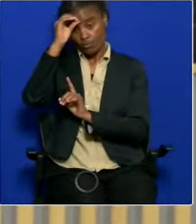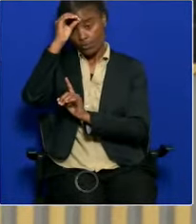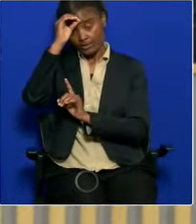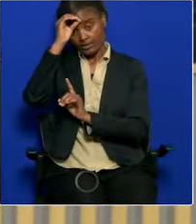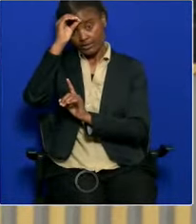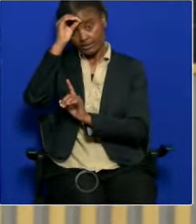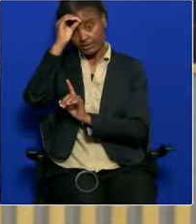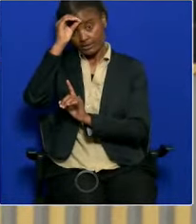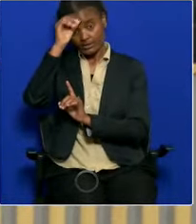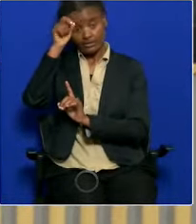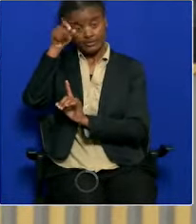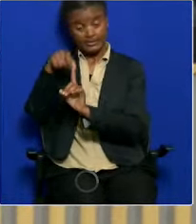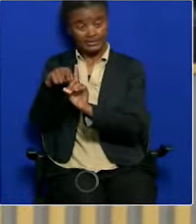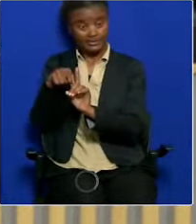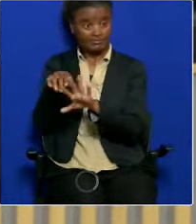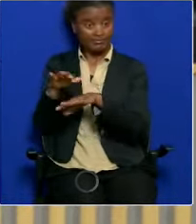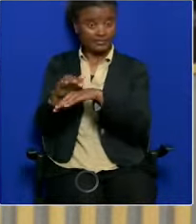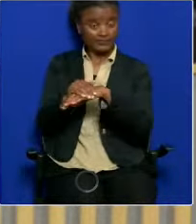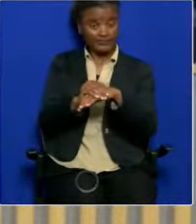can